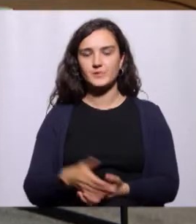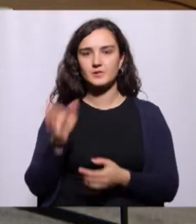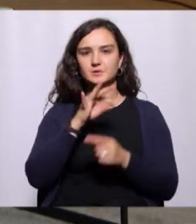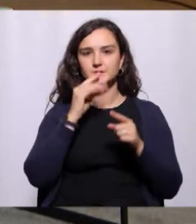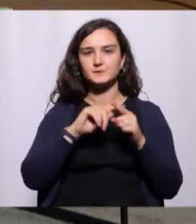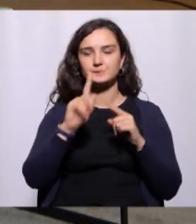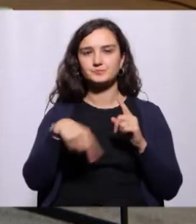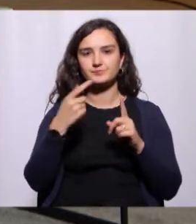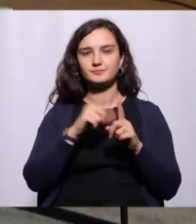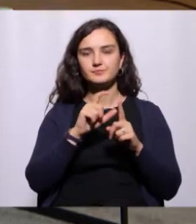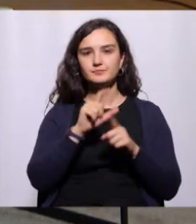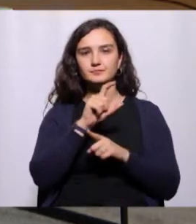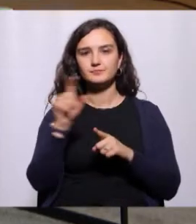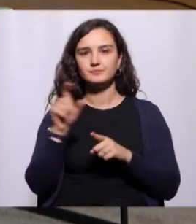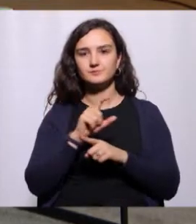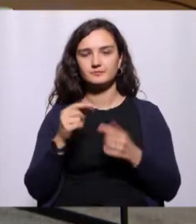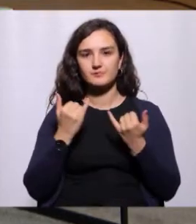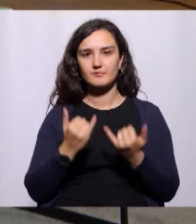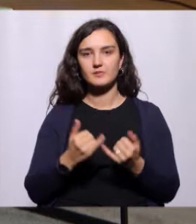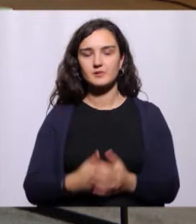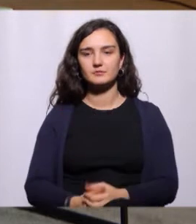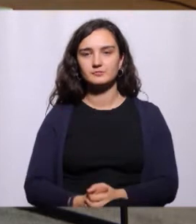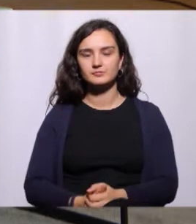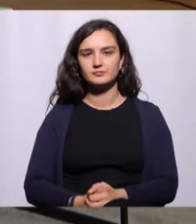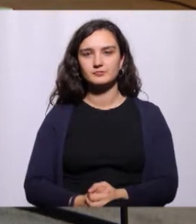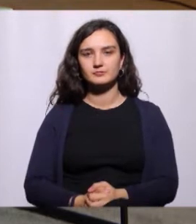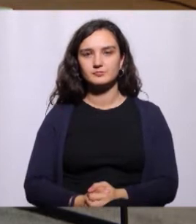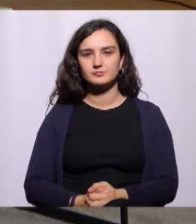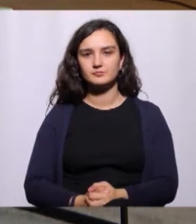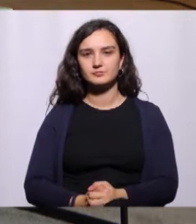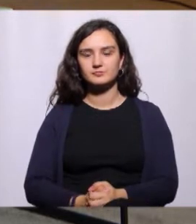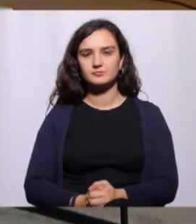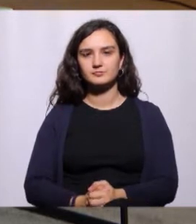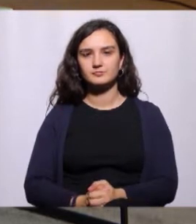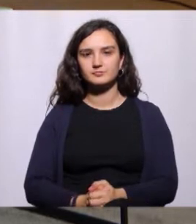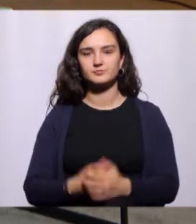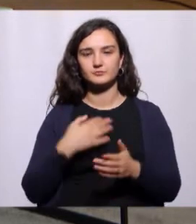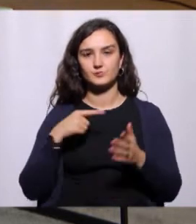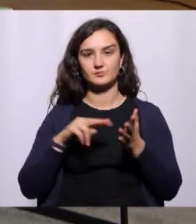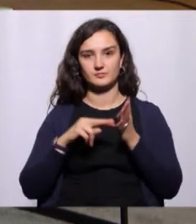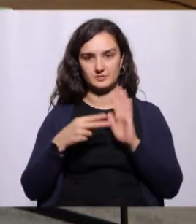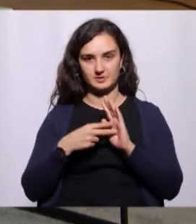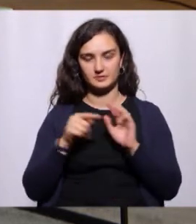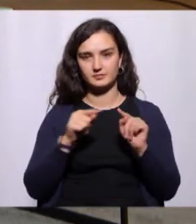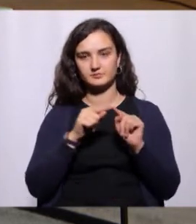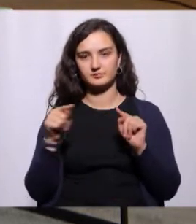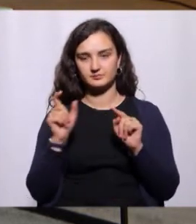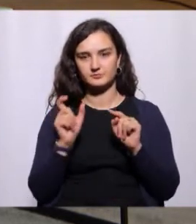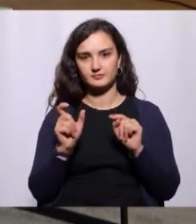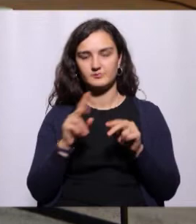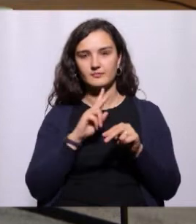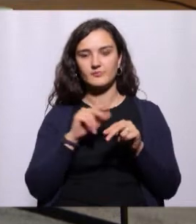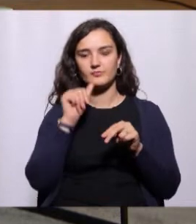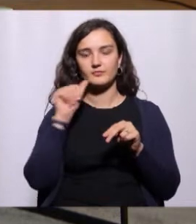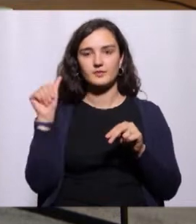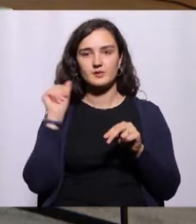next sentence now. We planned this blank last